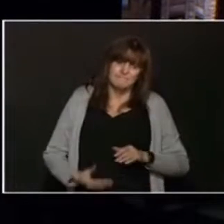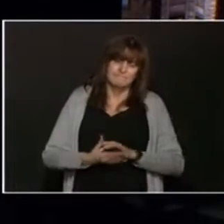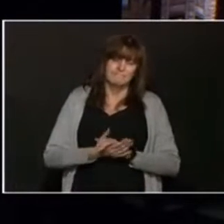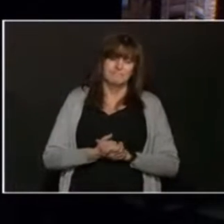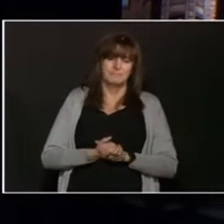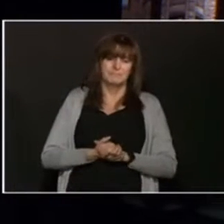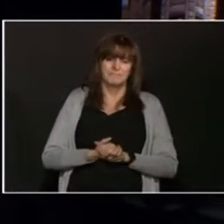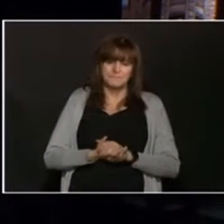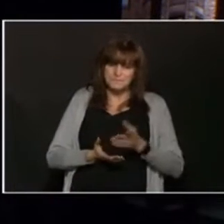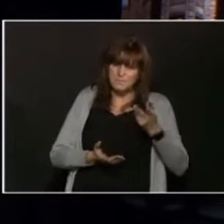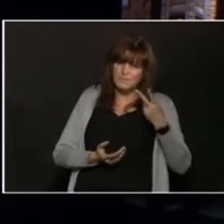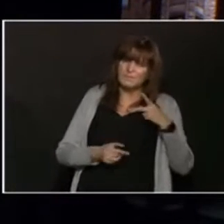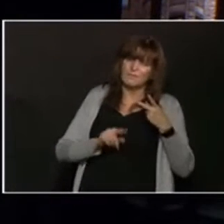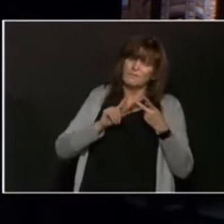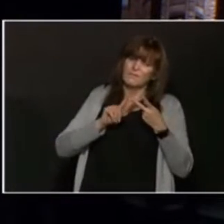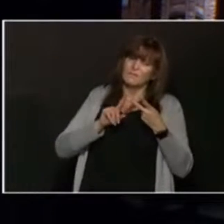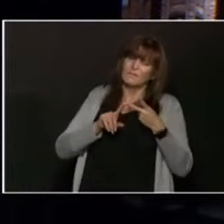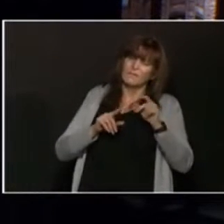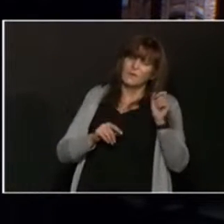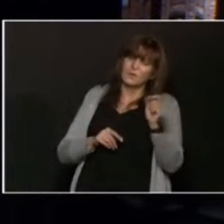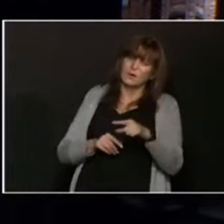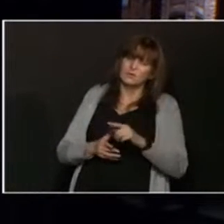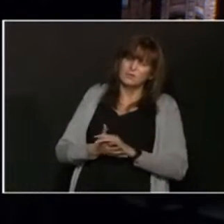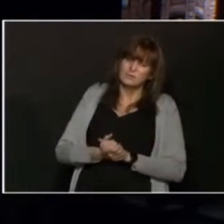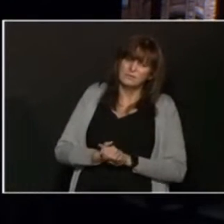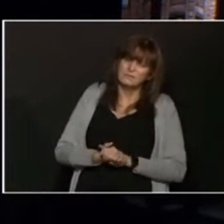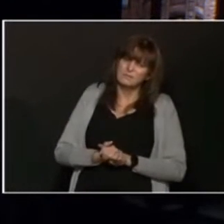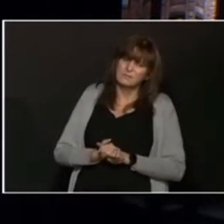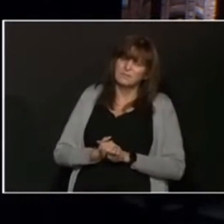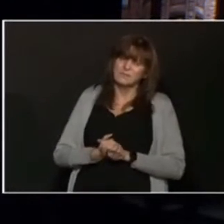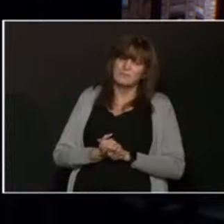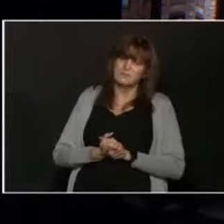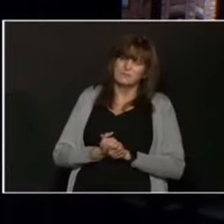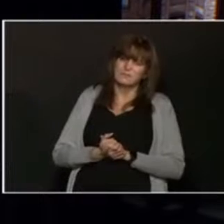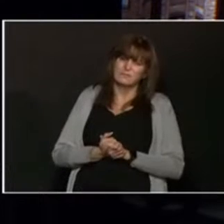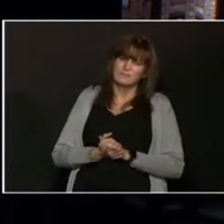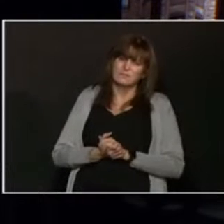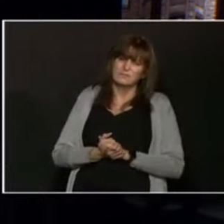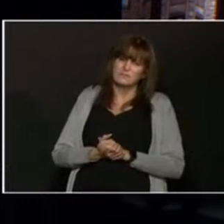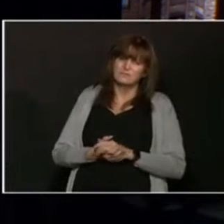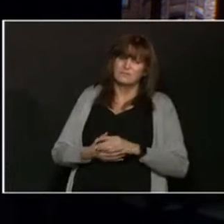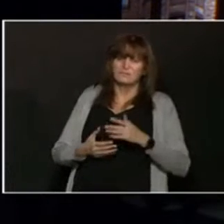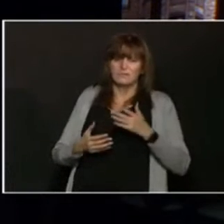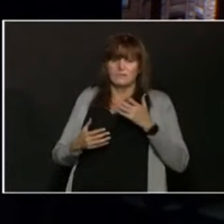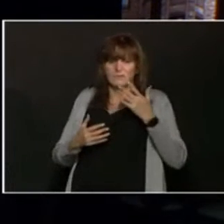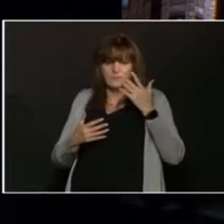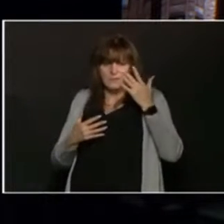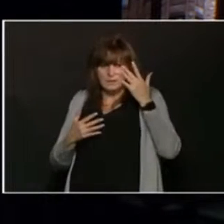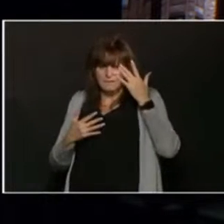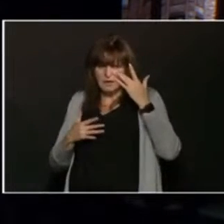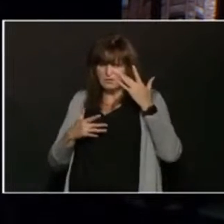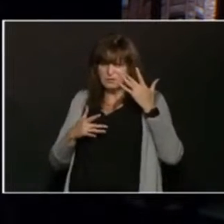I'm a bit surprised at the lack of evidence about where these infections are taking place, especially in regard to essential workplaces.